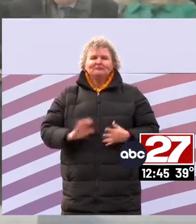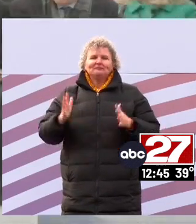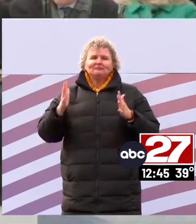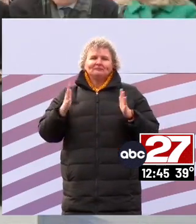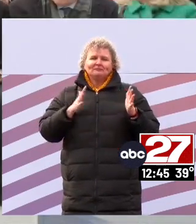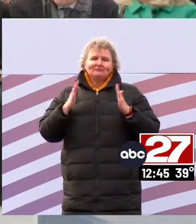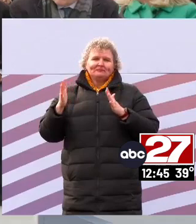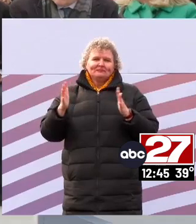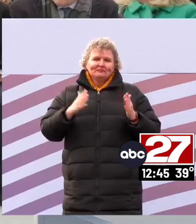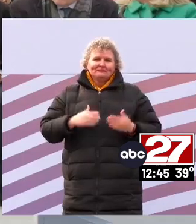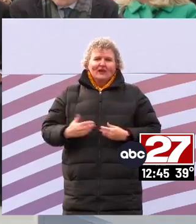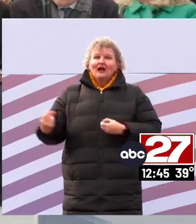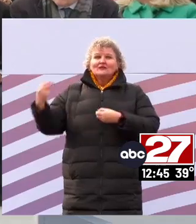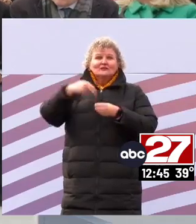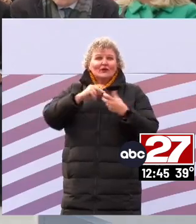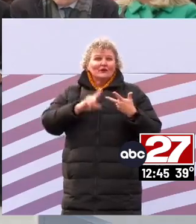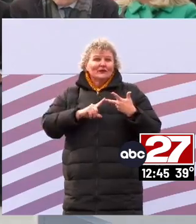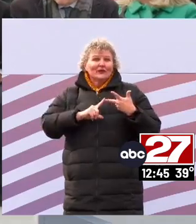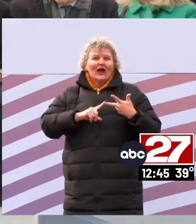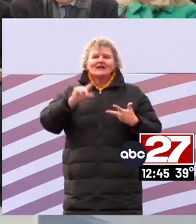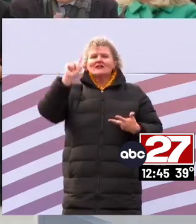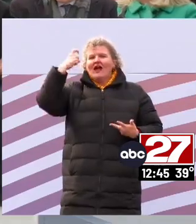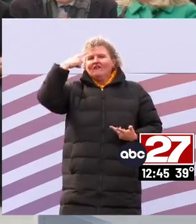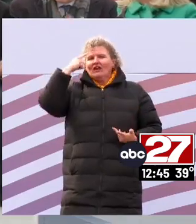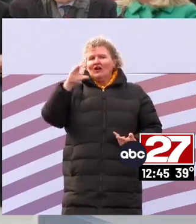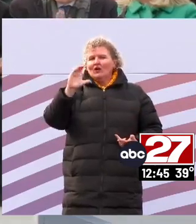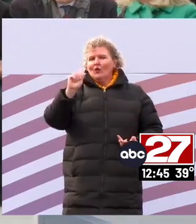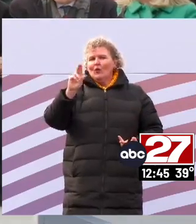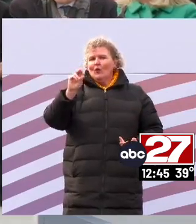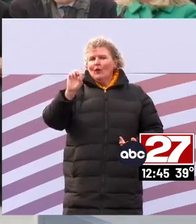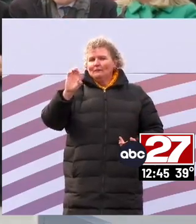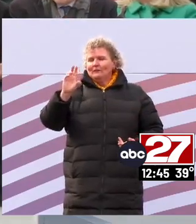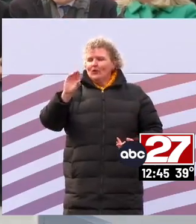To be joined by Governor Corbett.